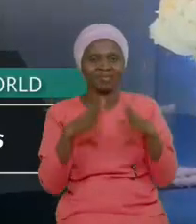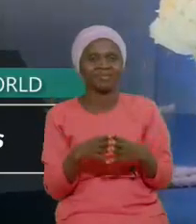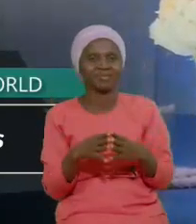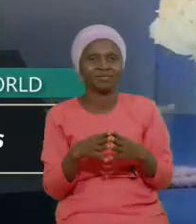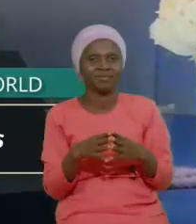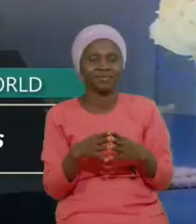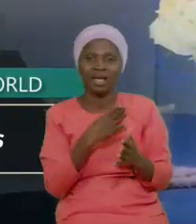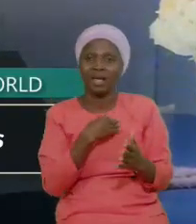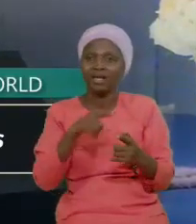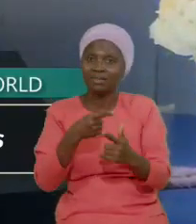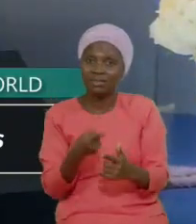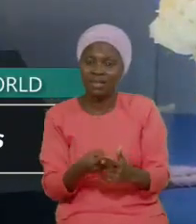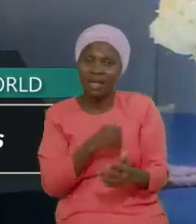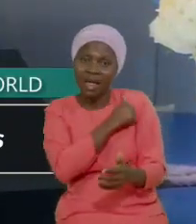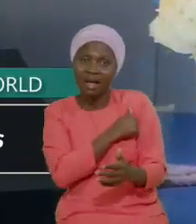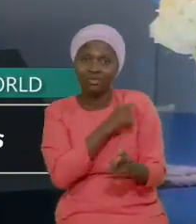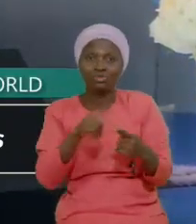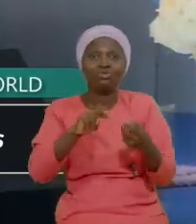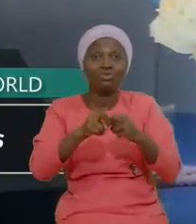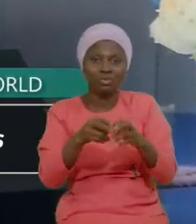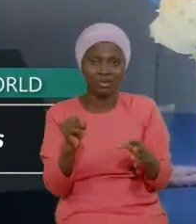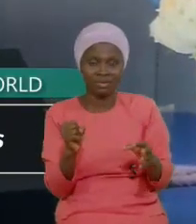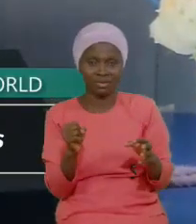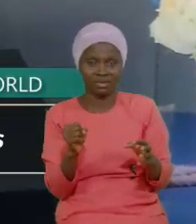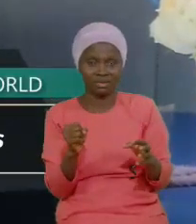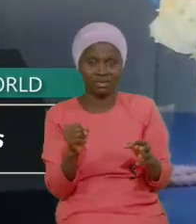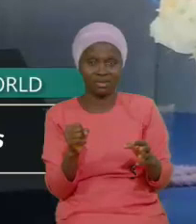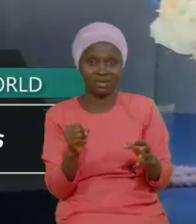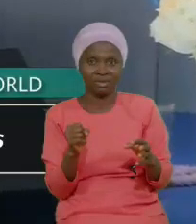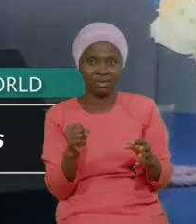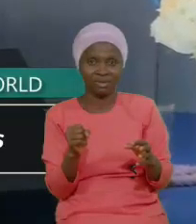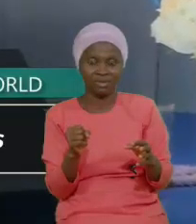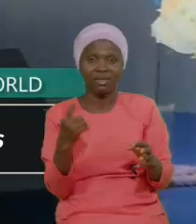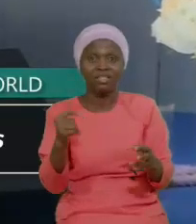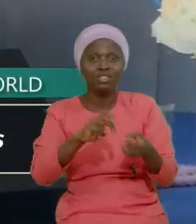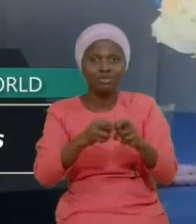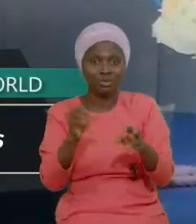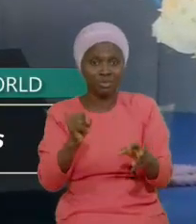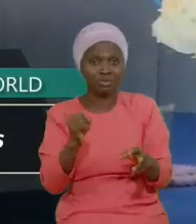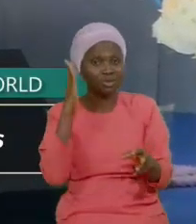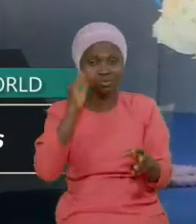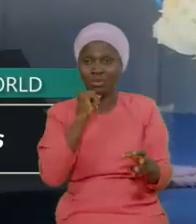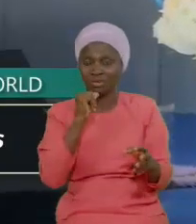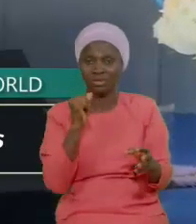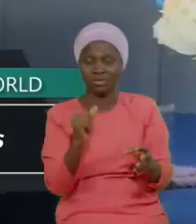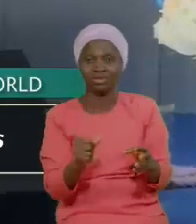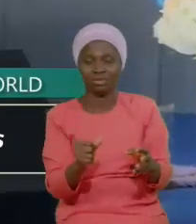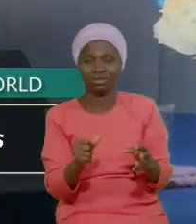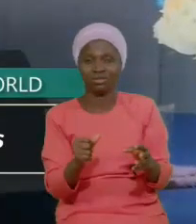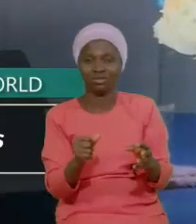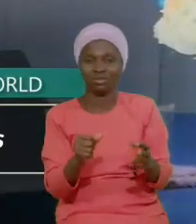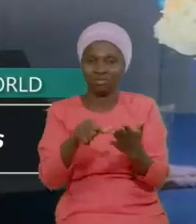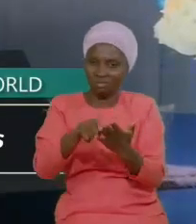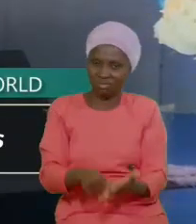then attitude to problems. The problems will not beat you back. The problem will give